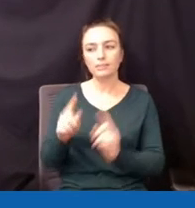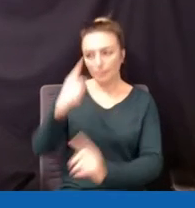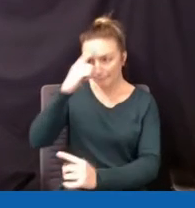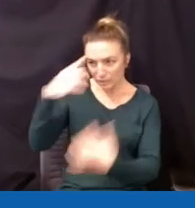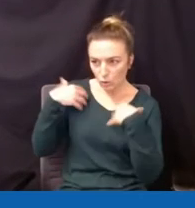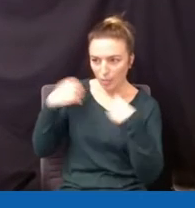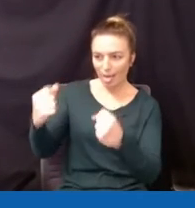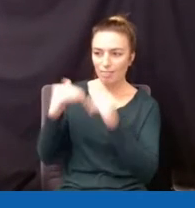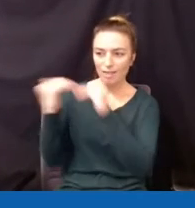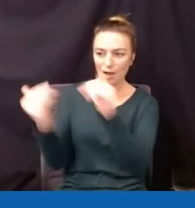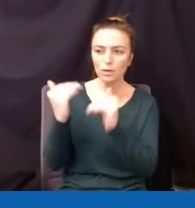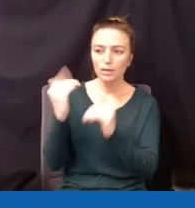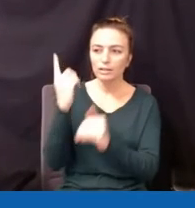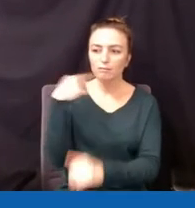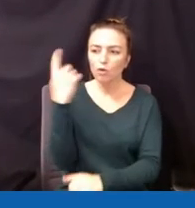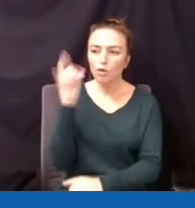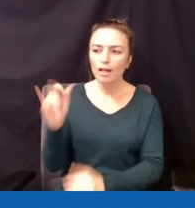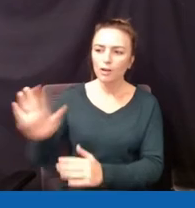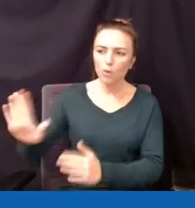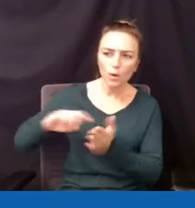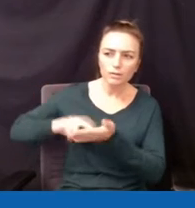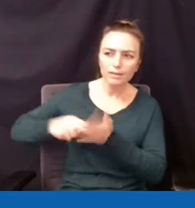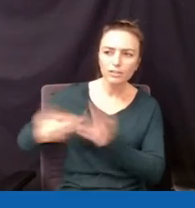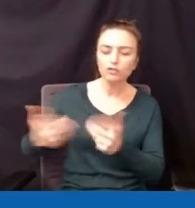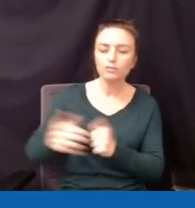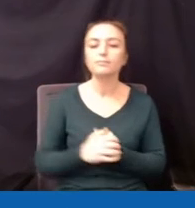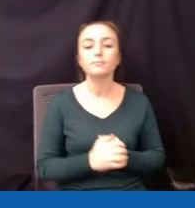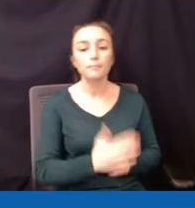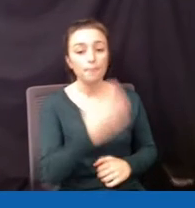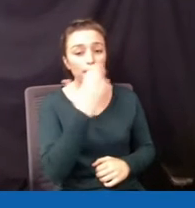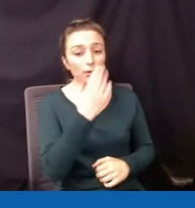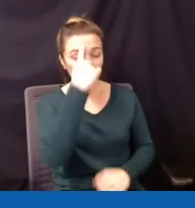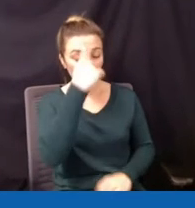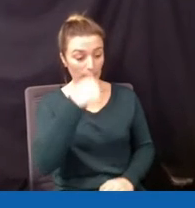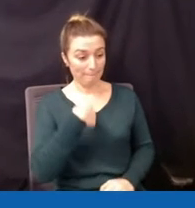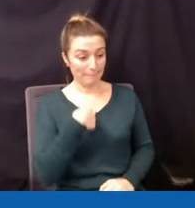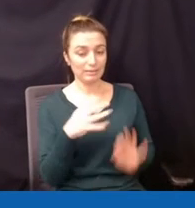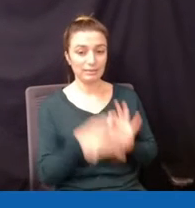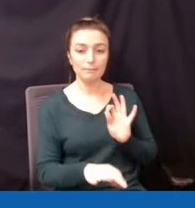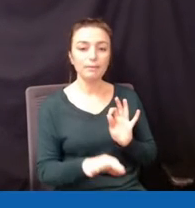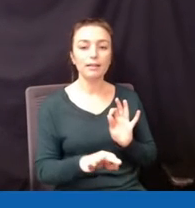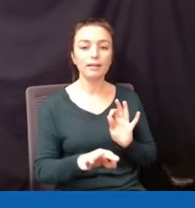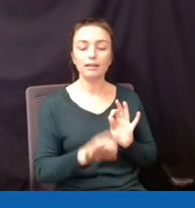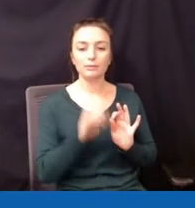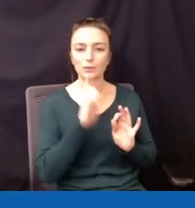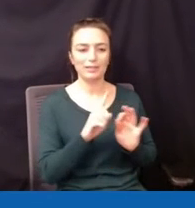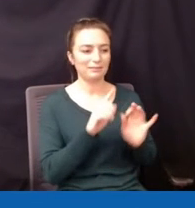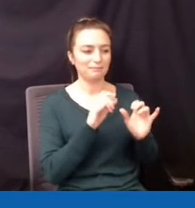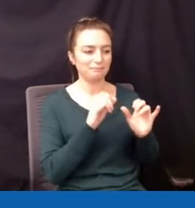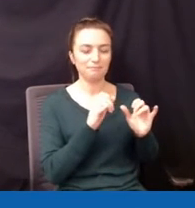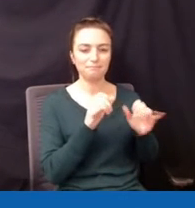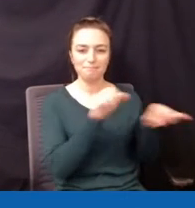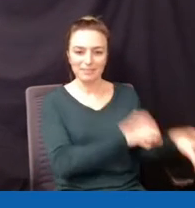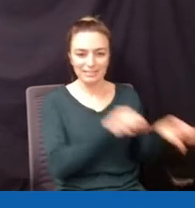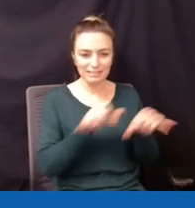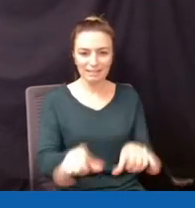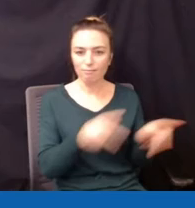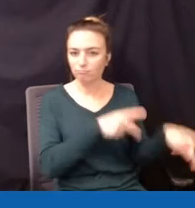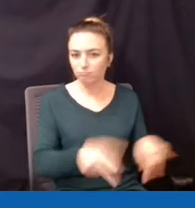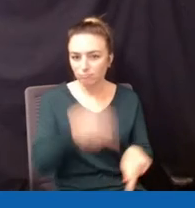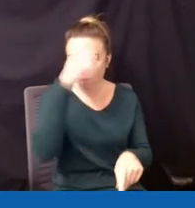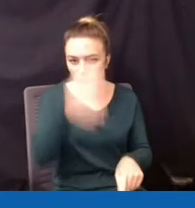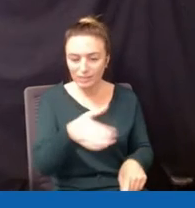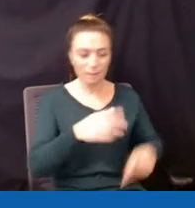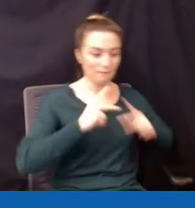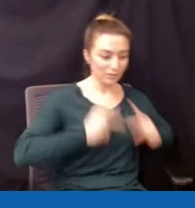equity? Well, thanks, Erica. So for me, quite simply, it's the same principle as health equity applied for physical health, but in